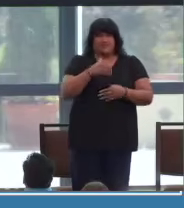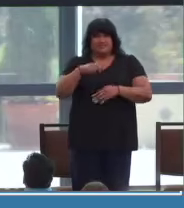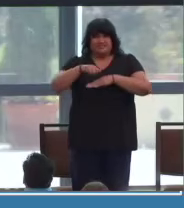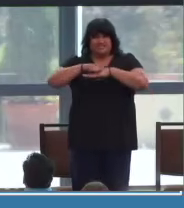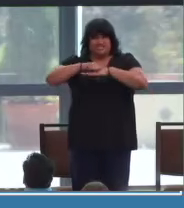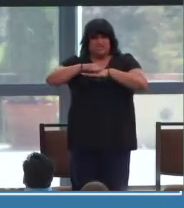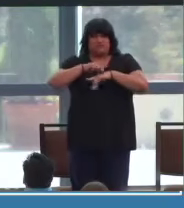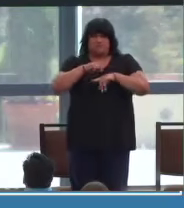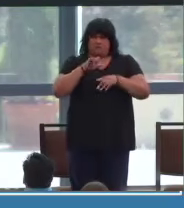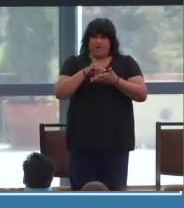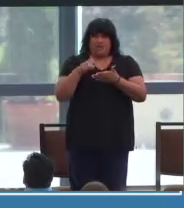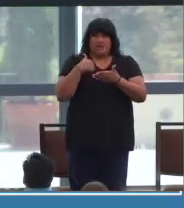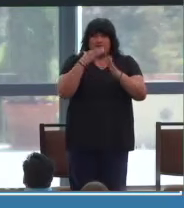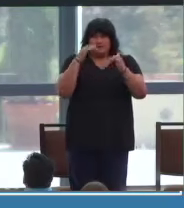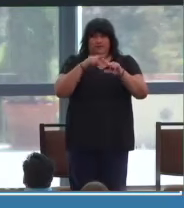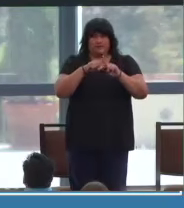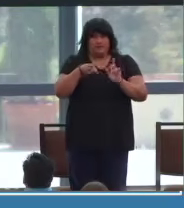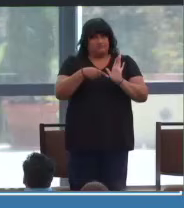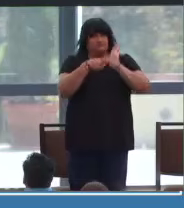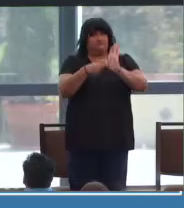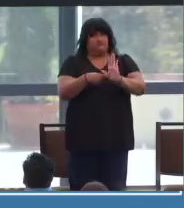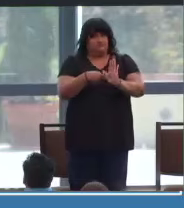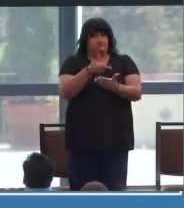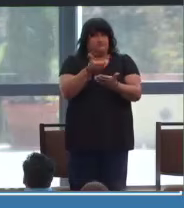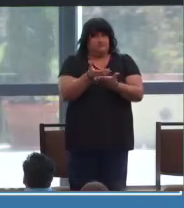but we certainly needed to demonstrate that.